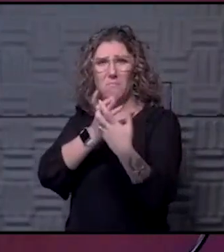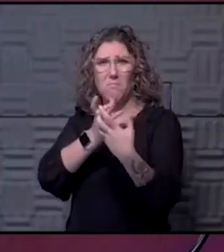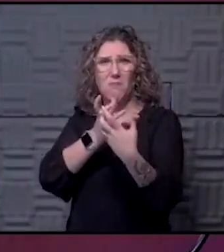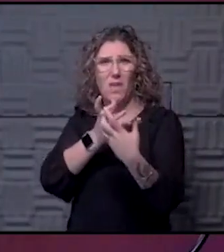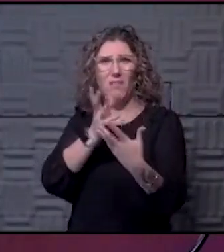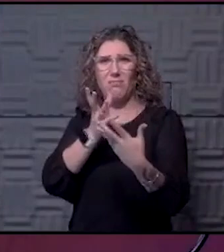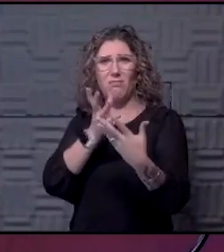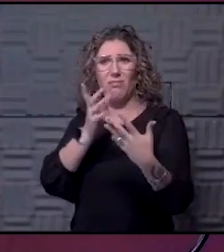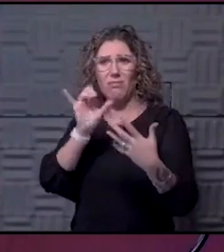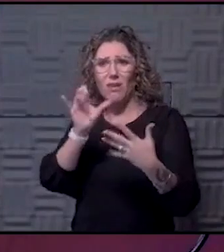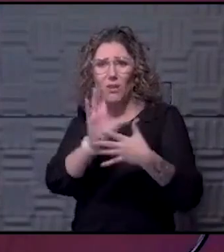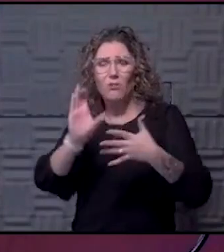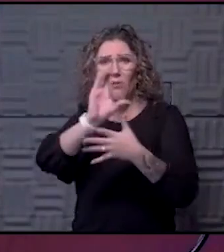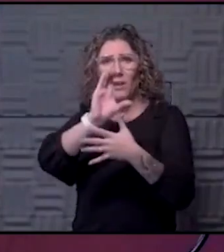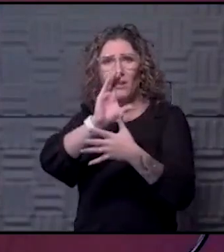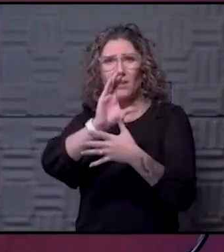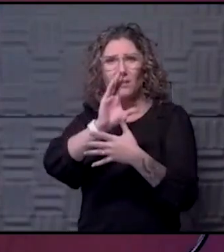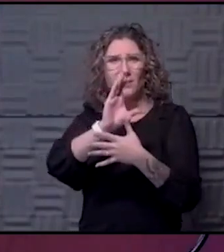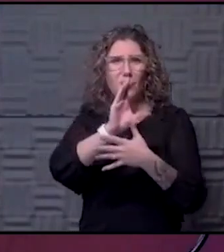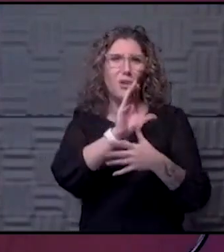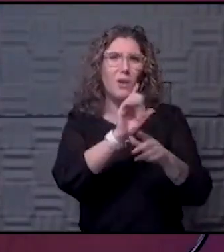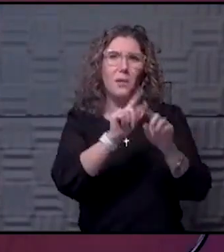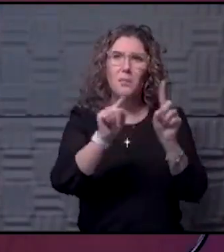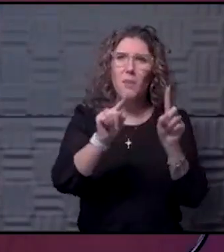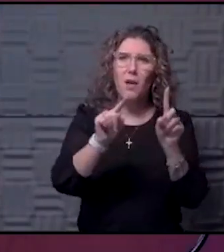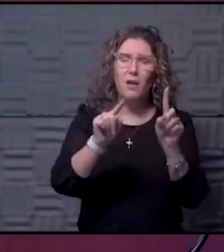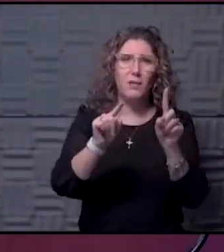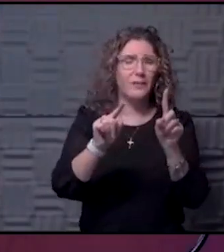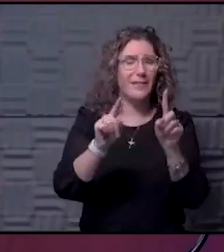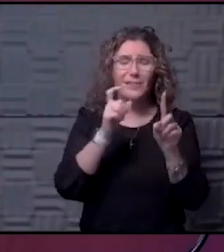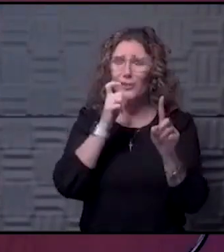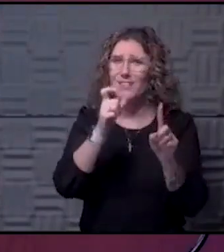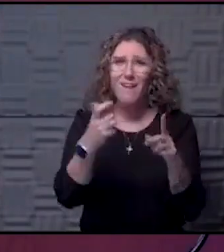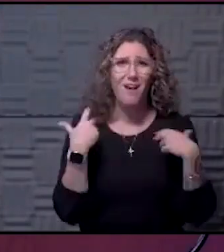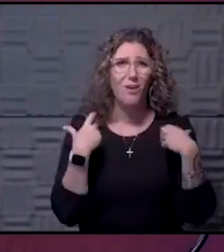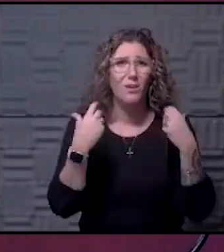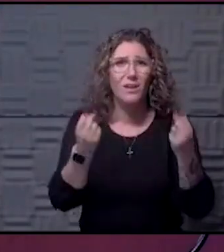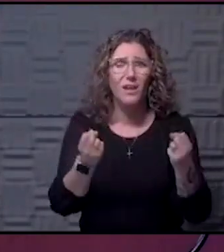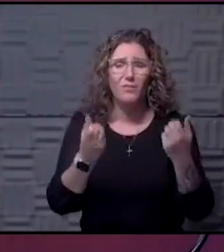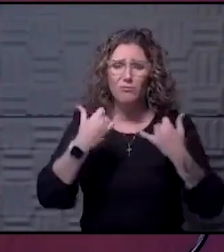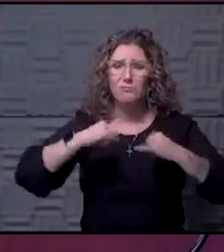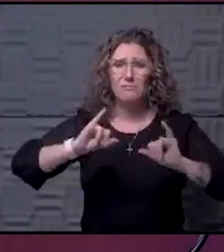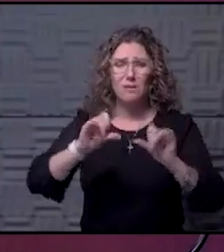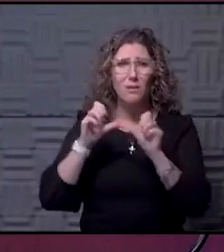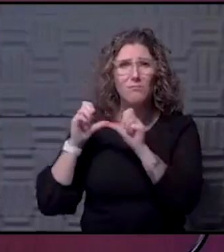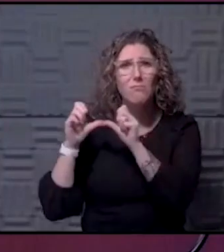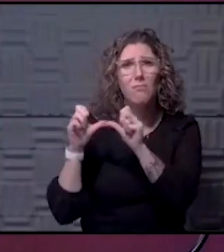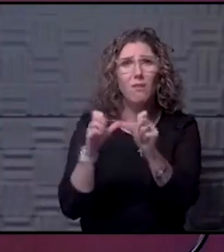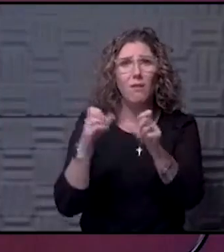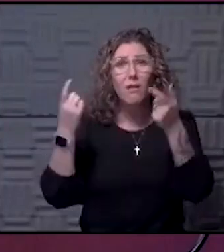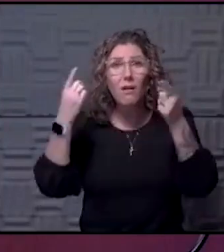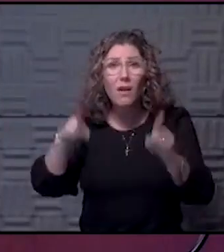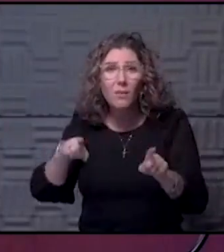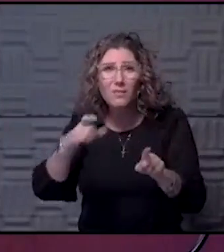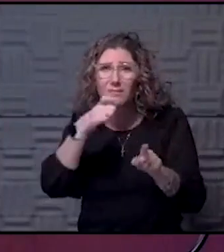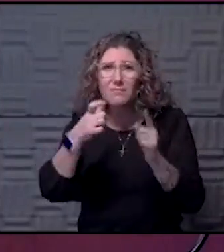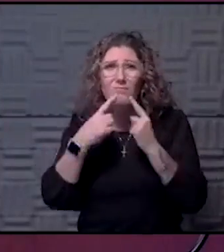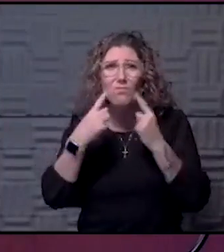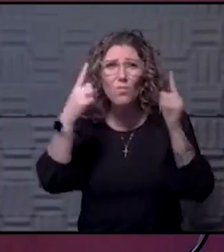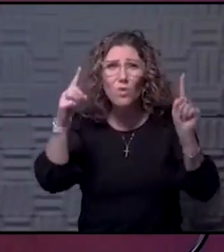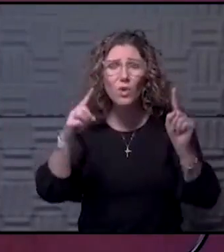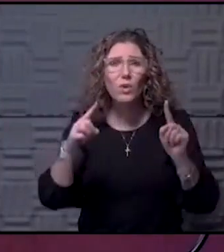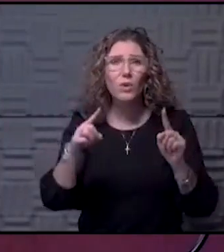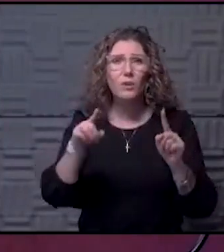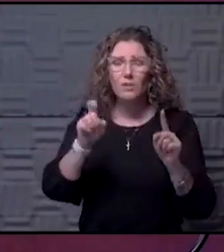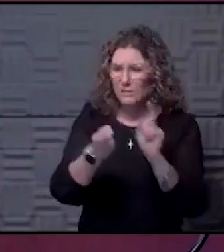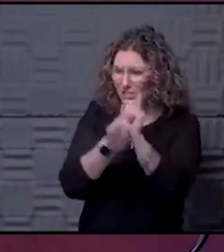However, they are so far from recovered. There is still so much going on with them that it just didn't work anymore. Yeah. We had